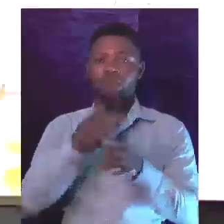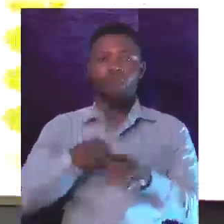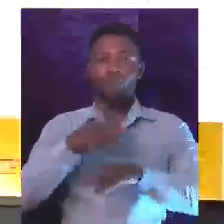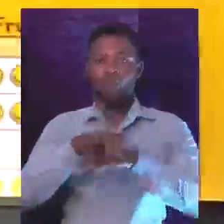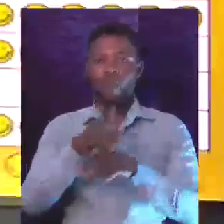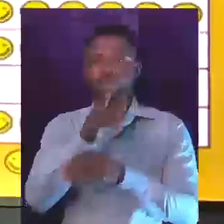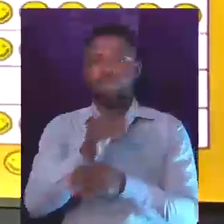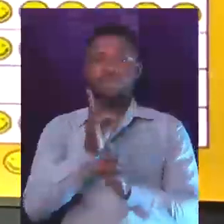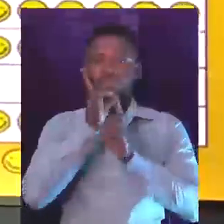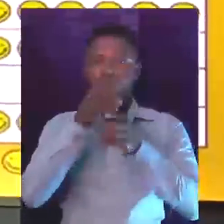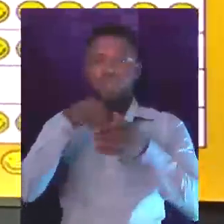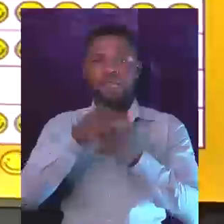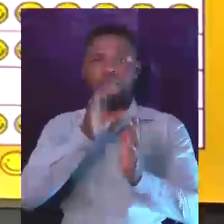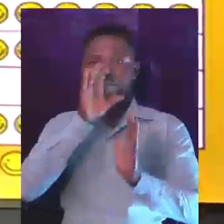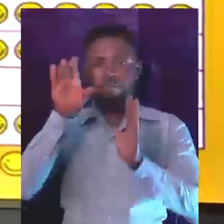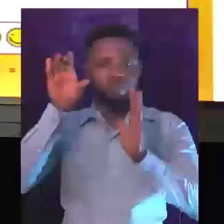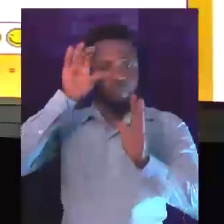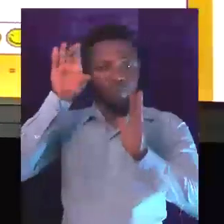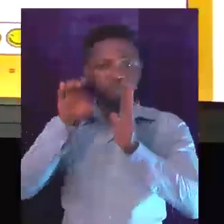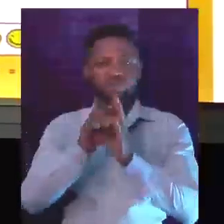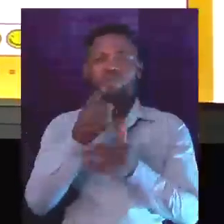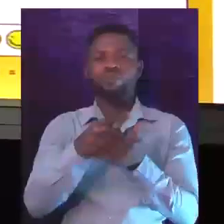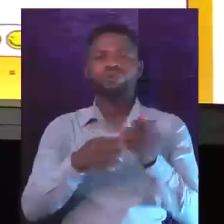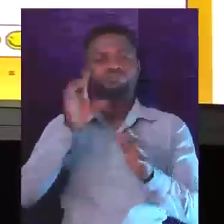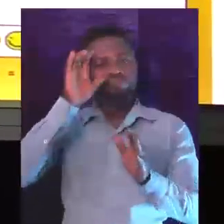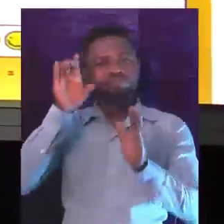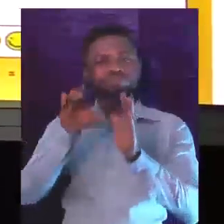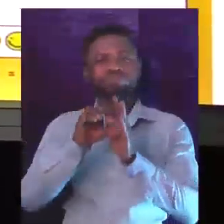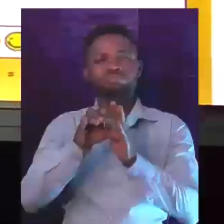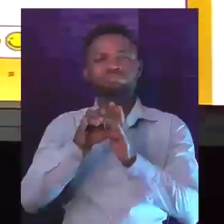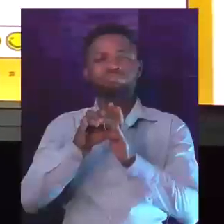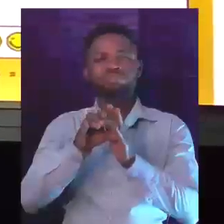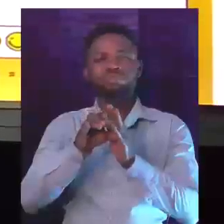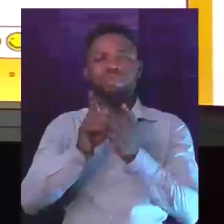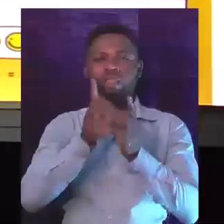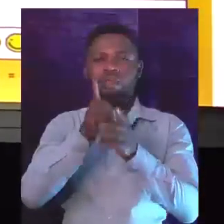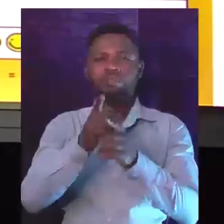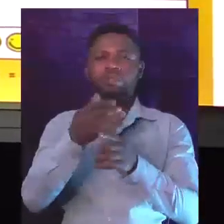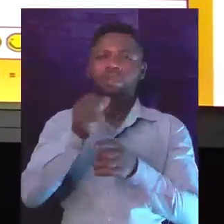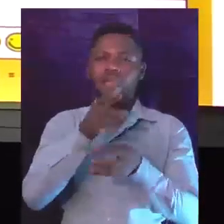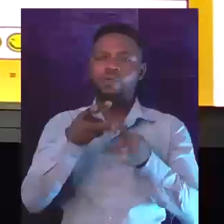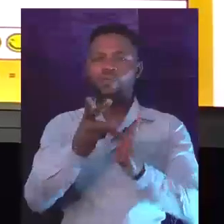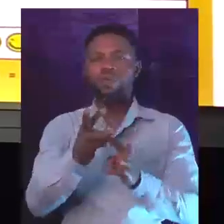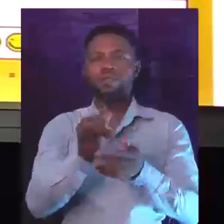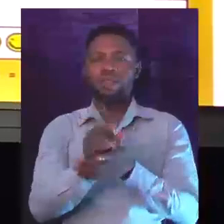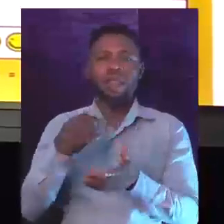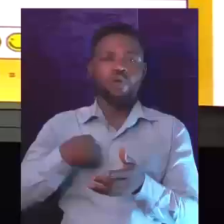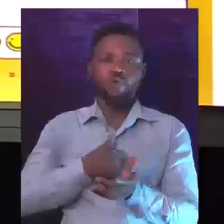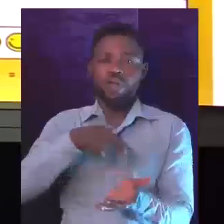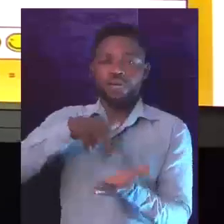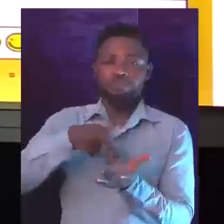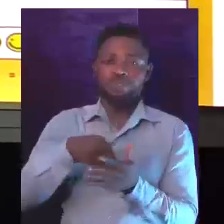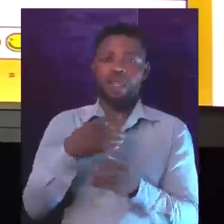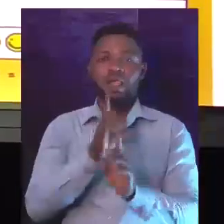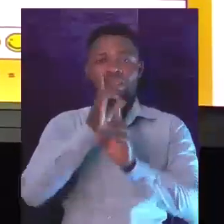call them data in pictures. But what are pictograms exactly? They are a way that we